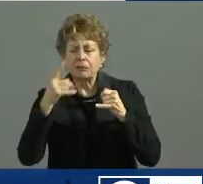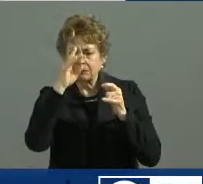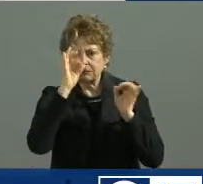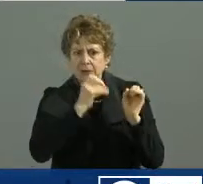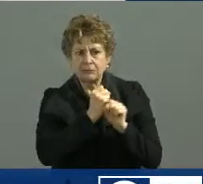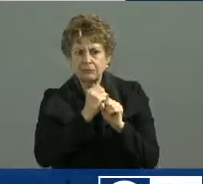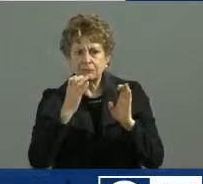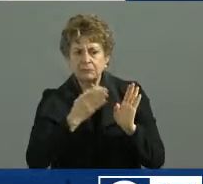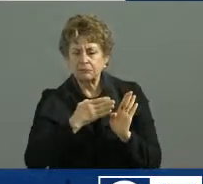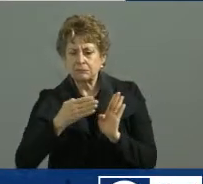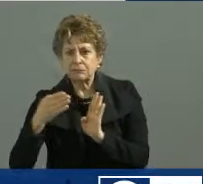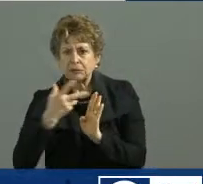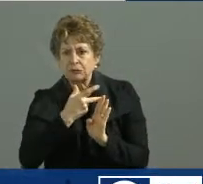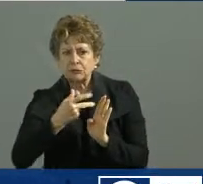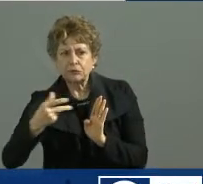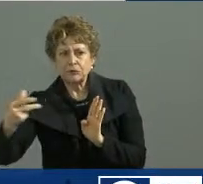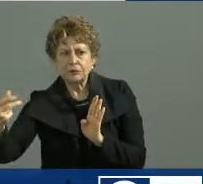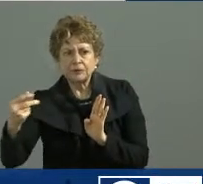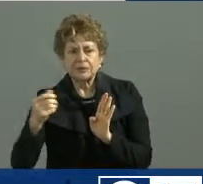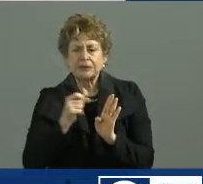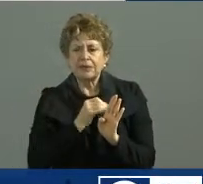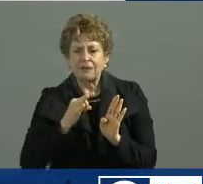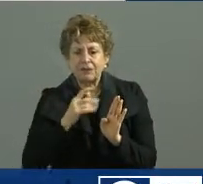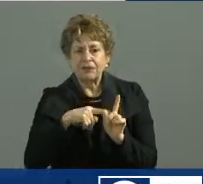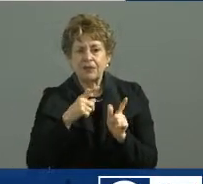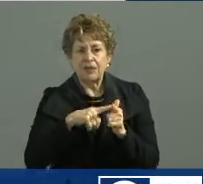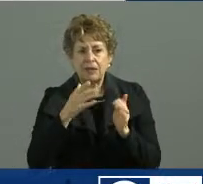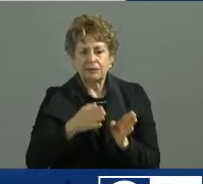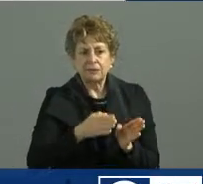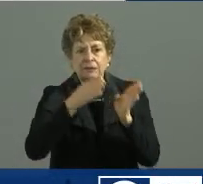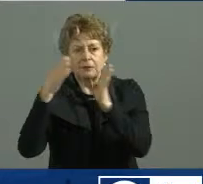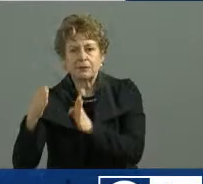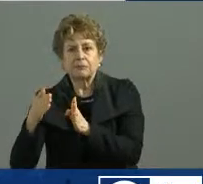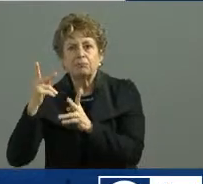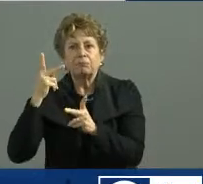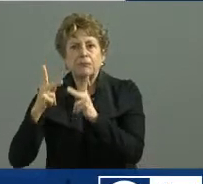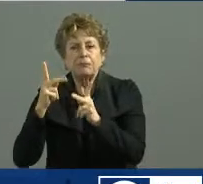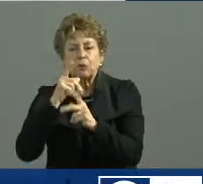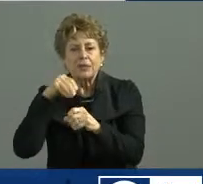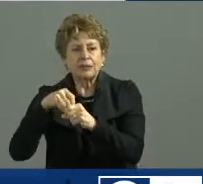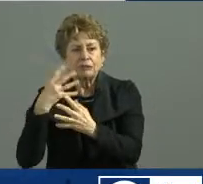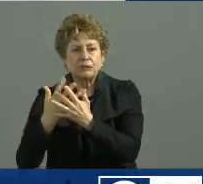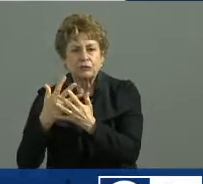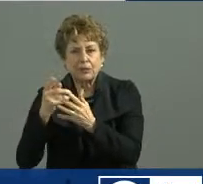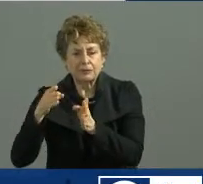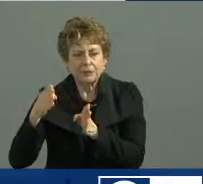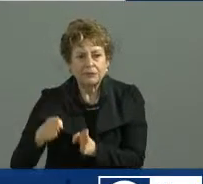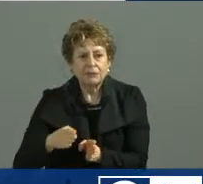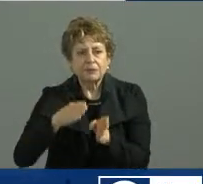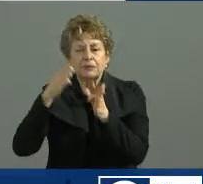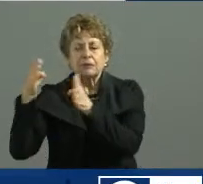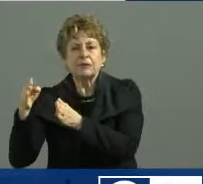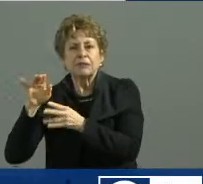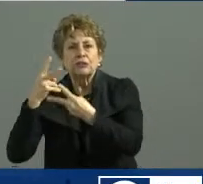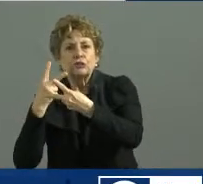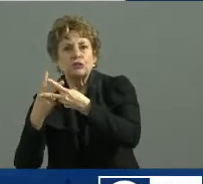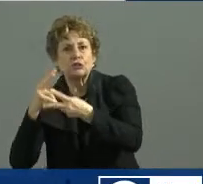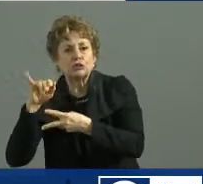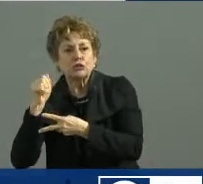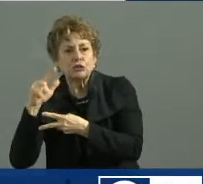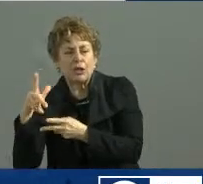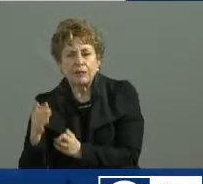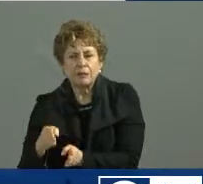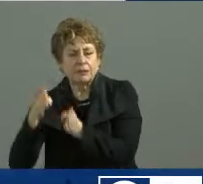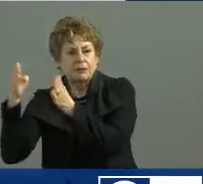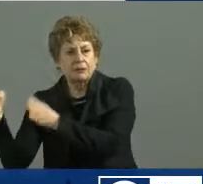prison inmates would be vaccinated, as well as county jail employees and county jail inmates?